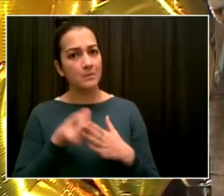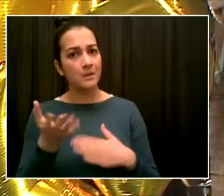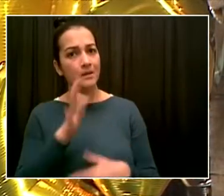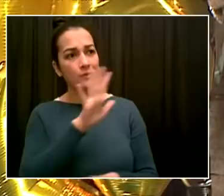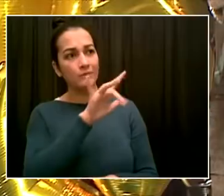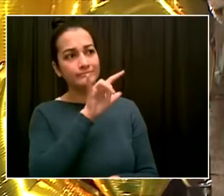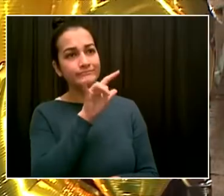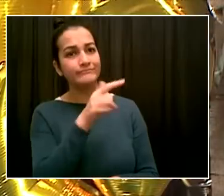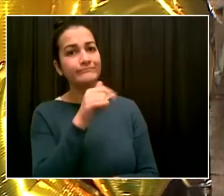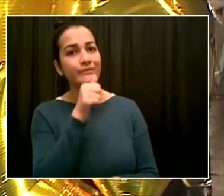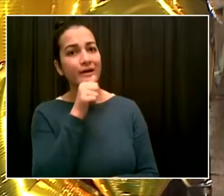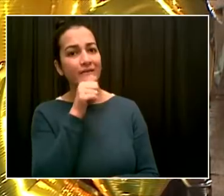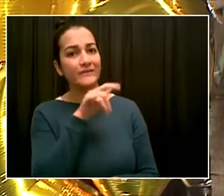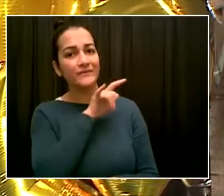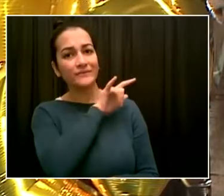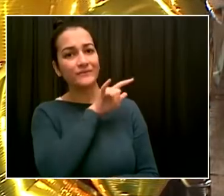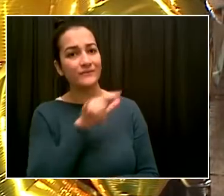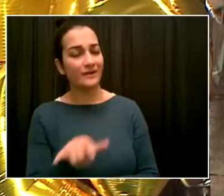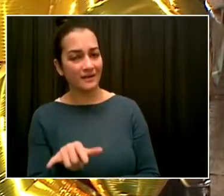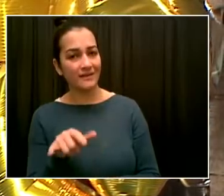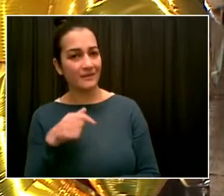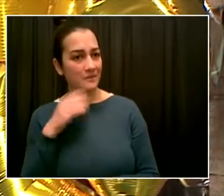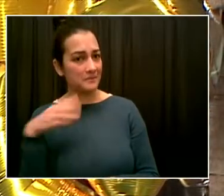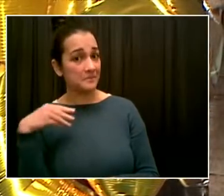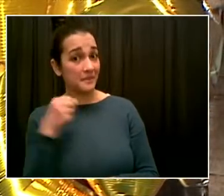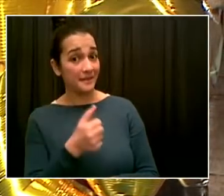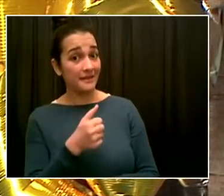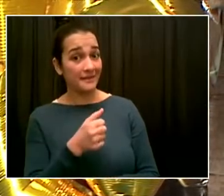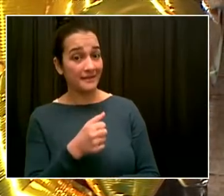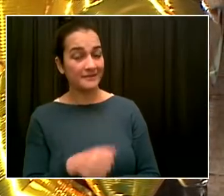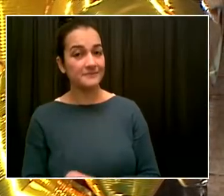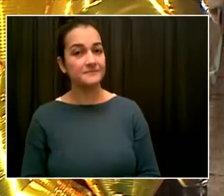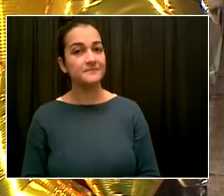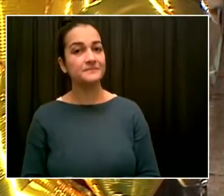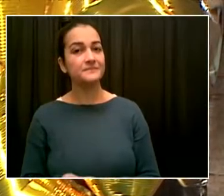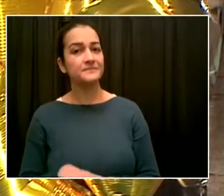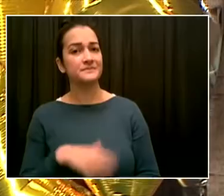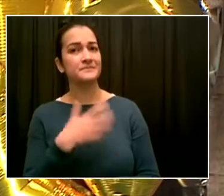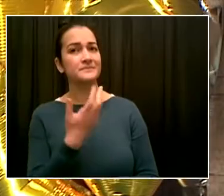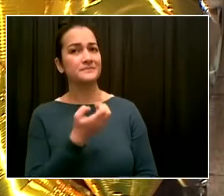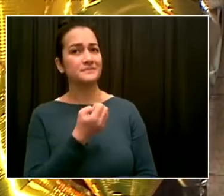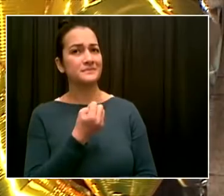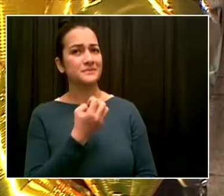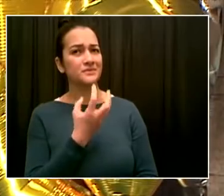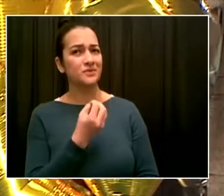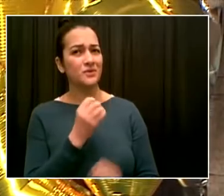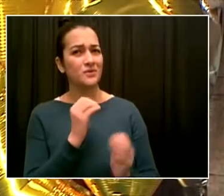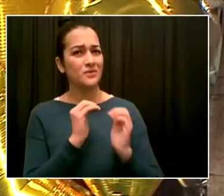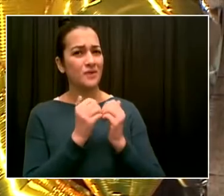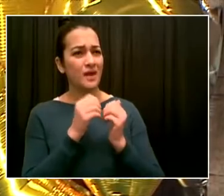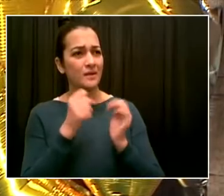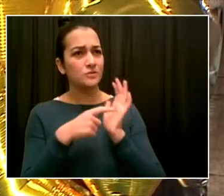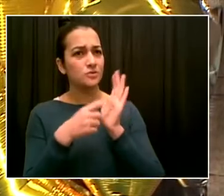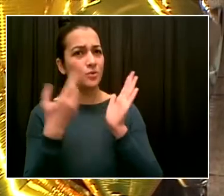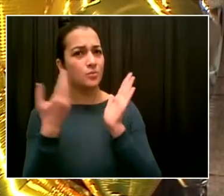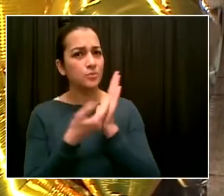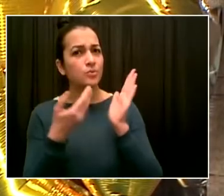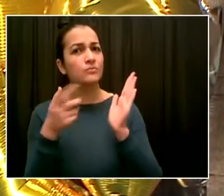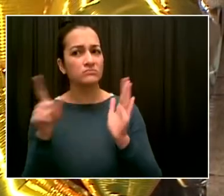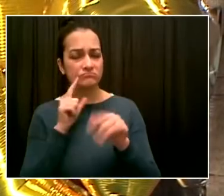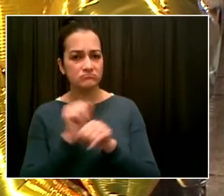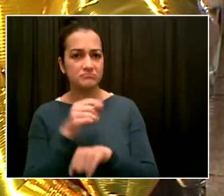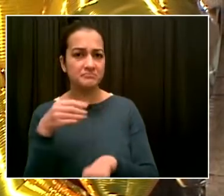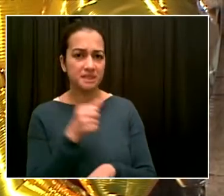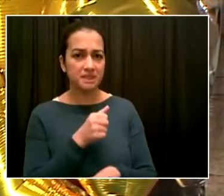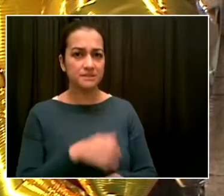And, there's many different ways to address that. Campaign account is an obvious example if that's